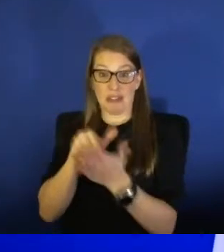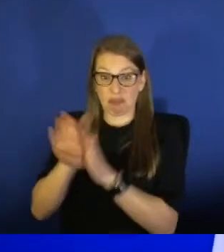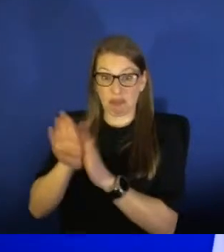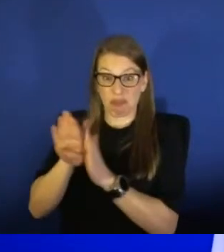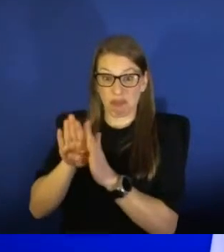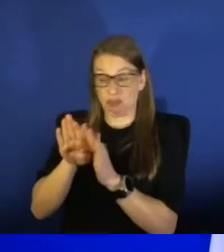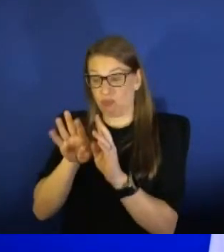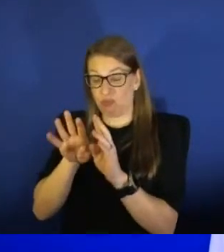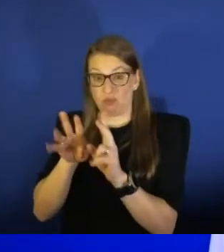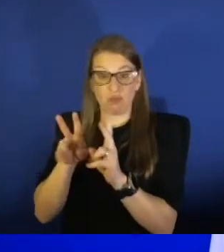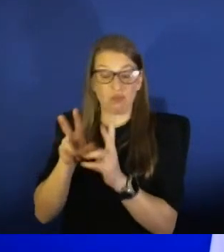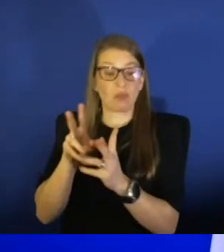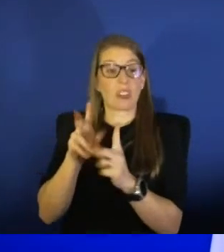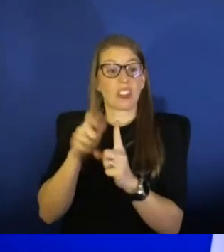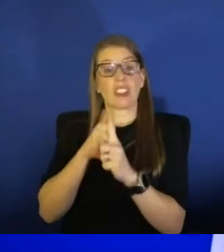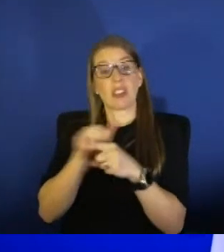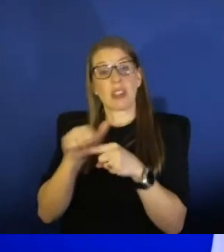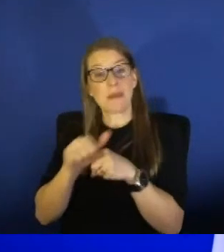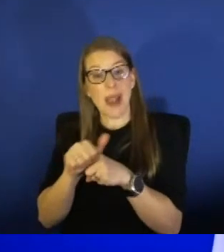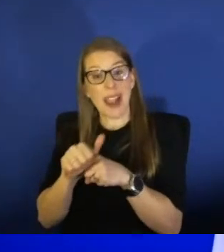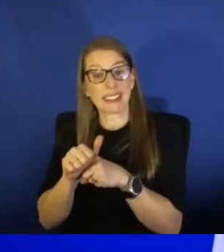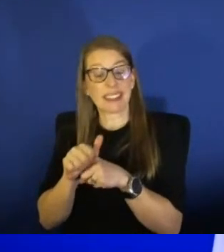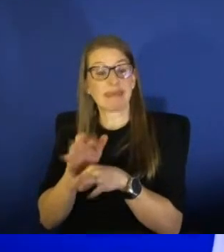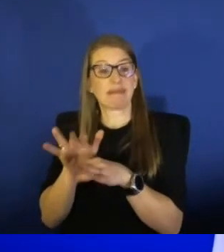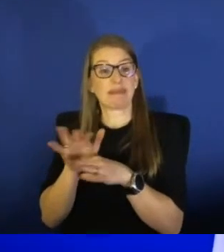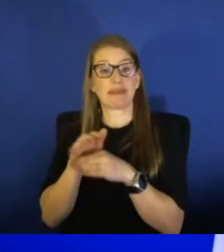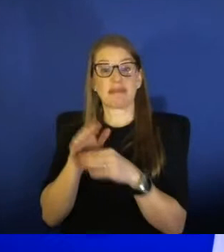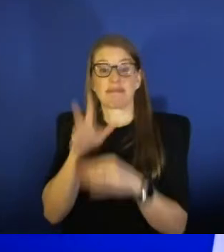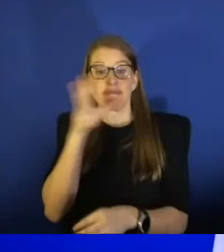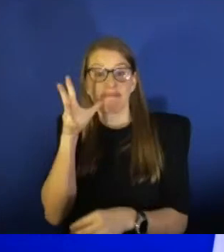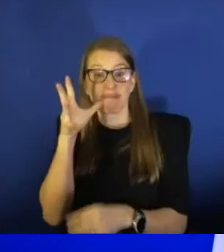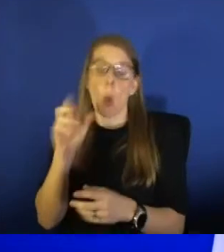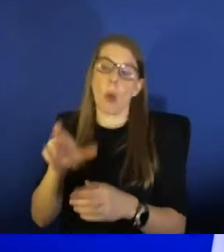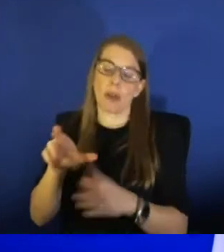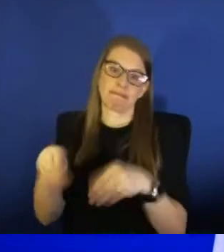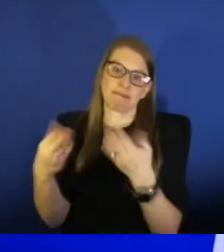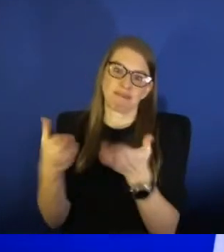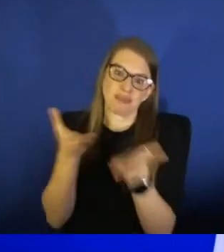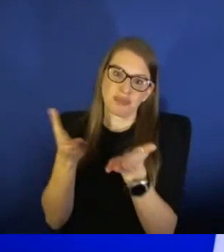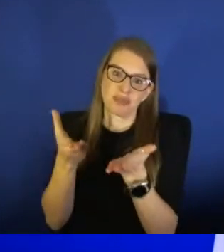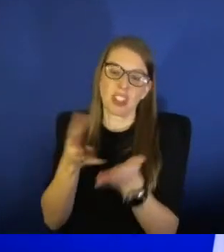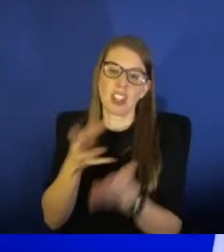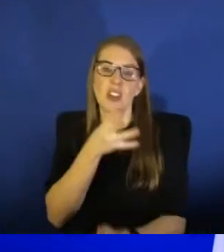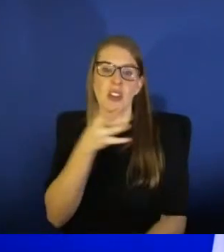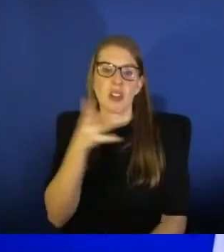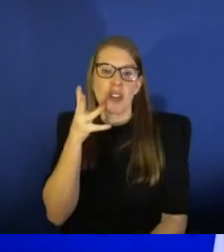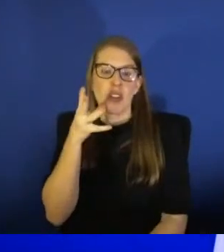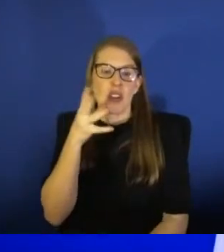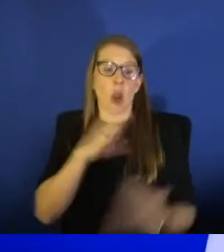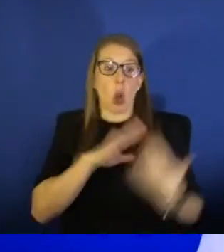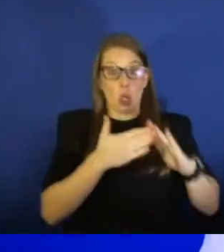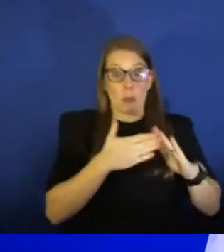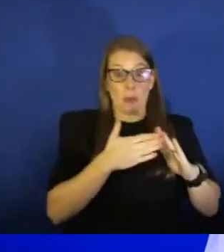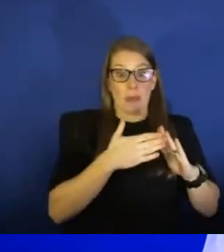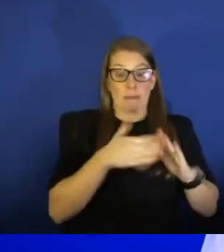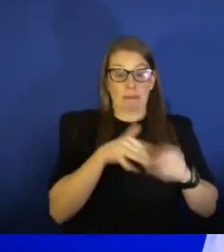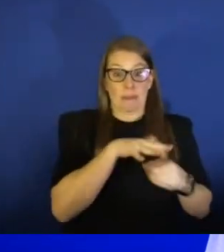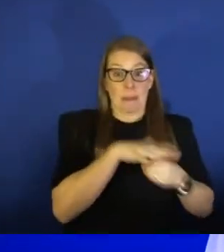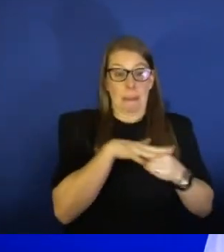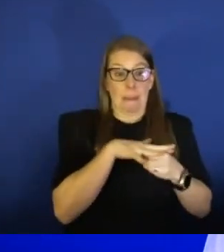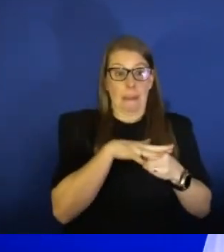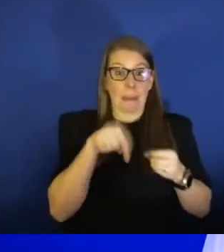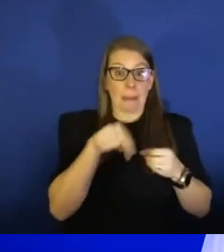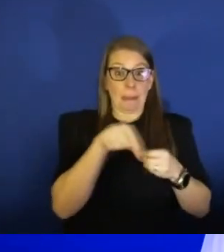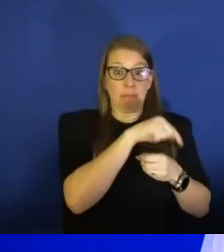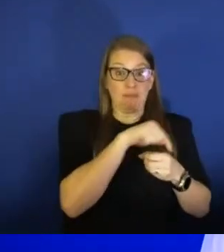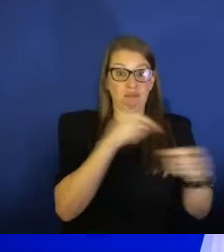practice in an urban area like Kansas City, sure, lots of our patients come from right around here, but lots of our